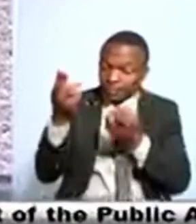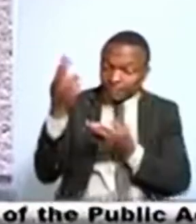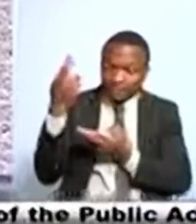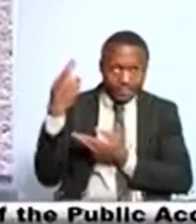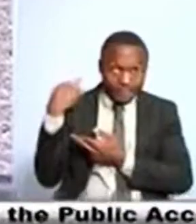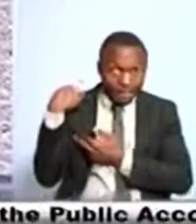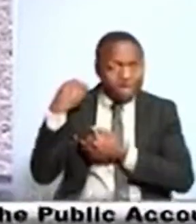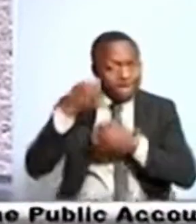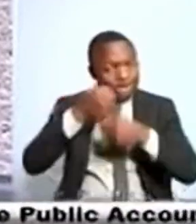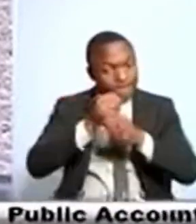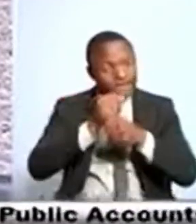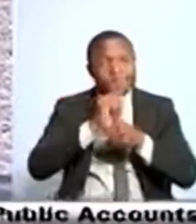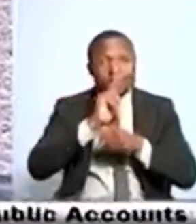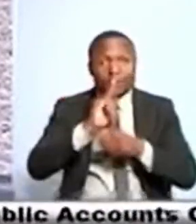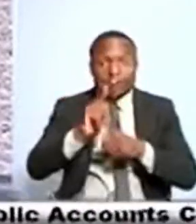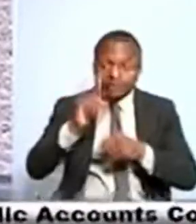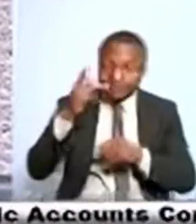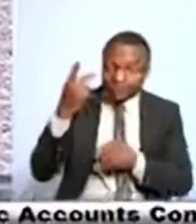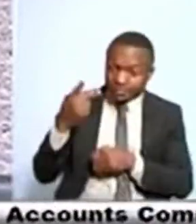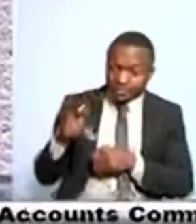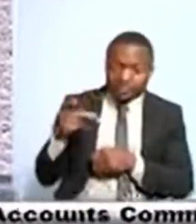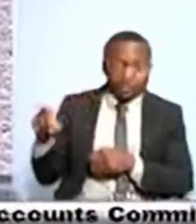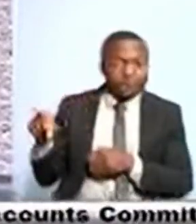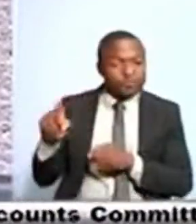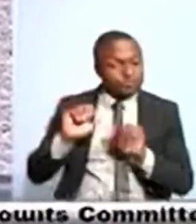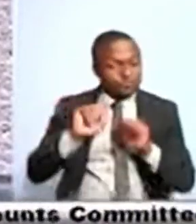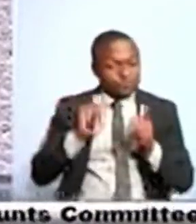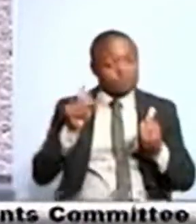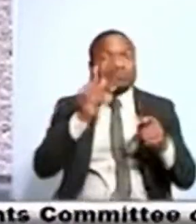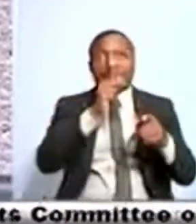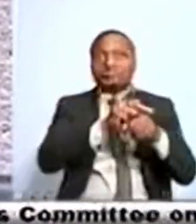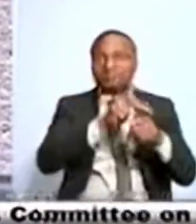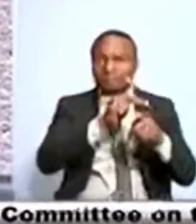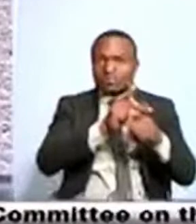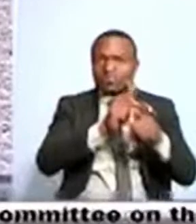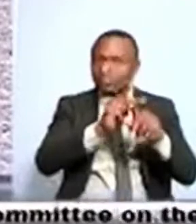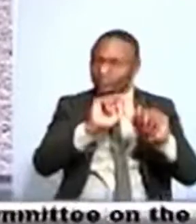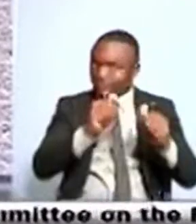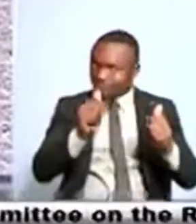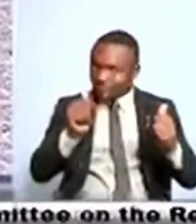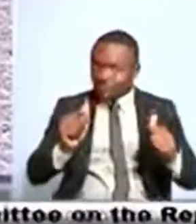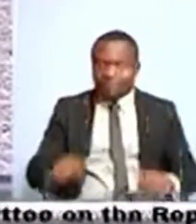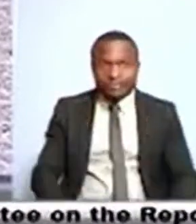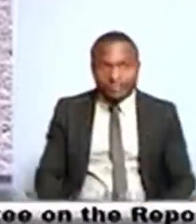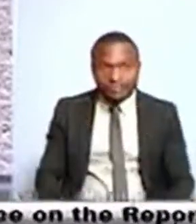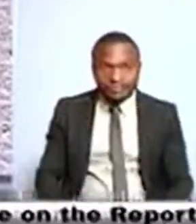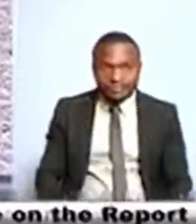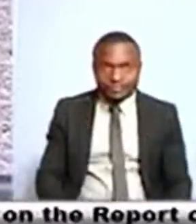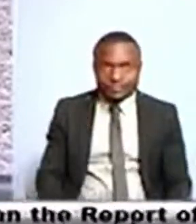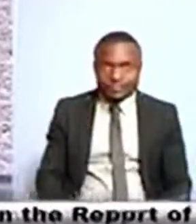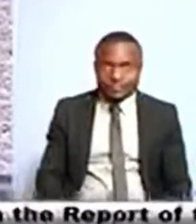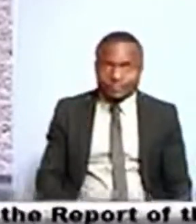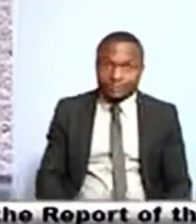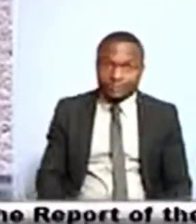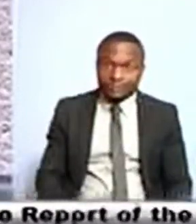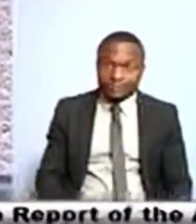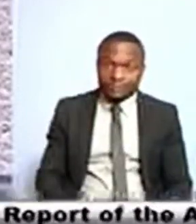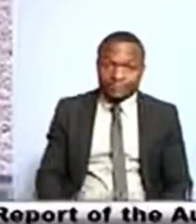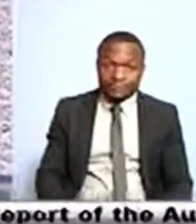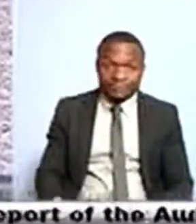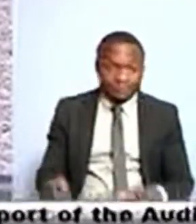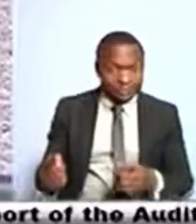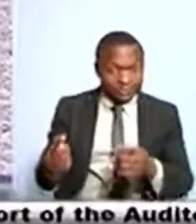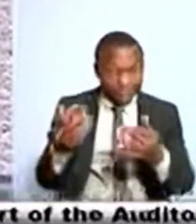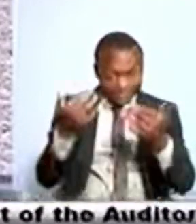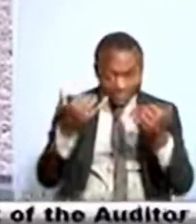to ensuring that the property is well looked after. Madam Speaker, in the current setup, if it